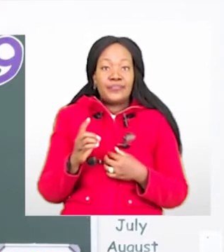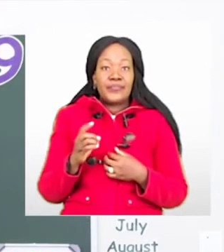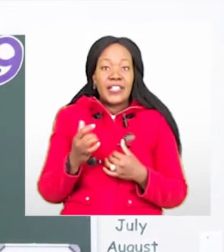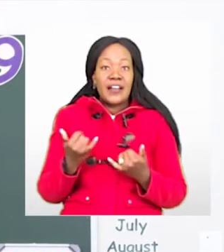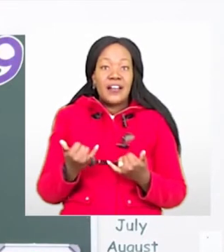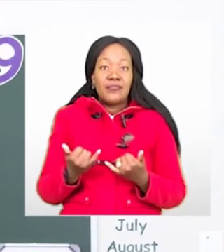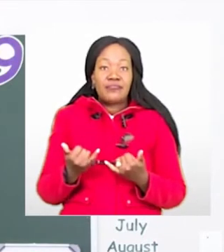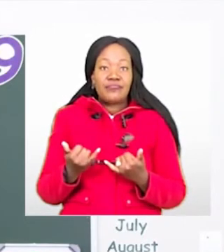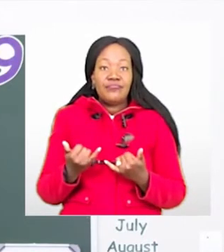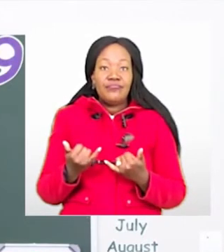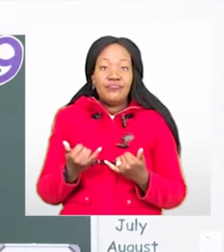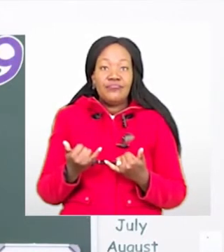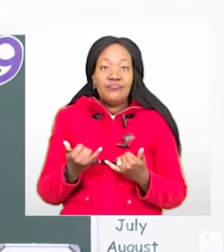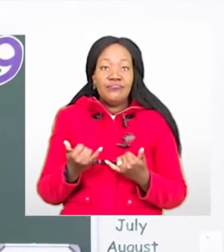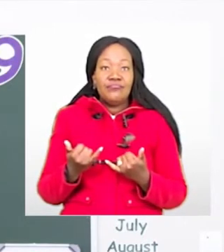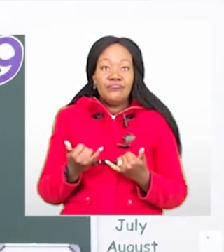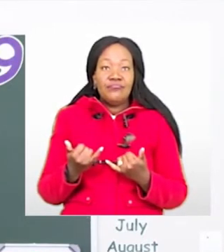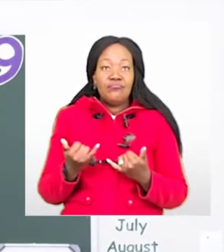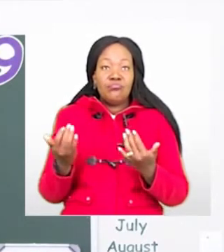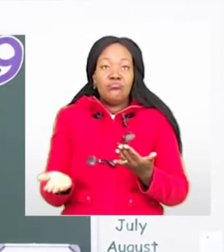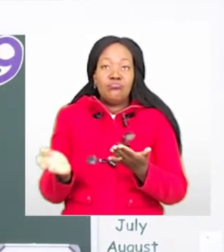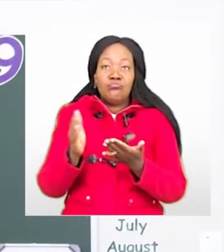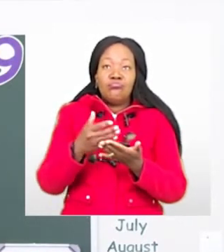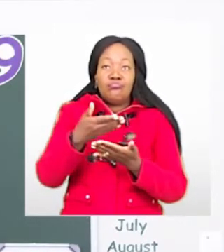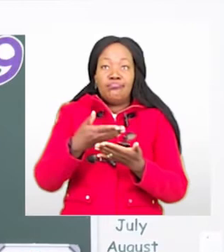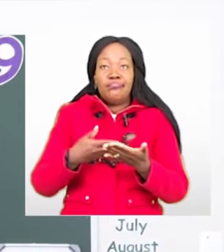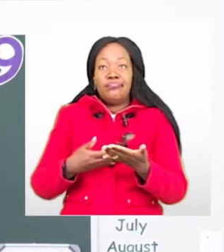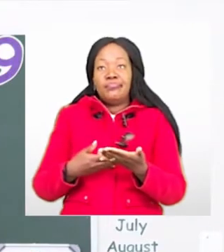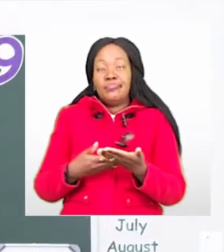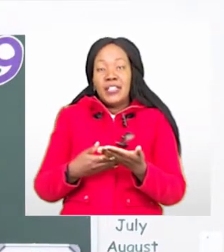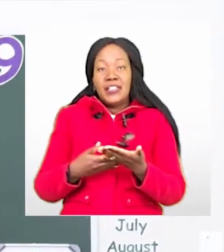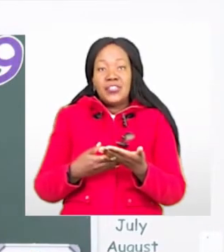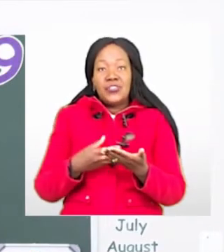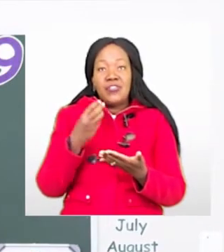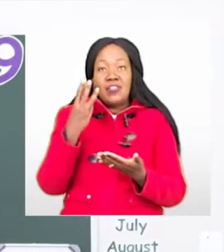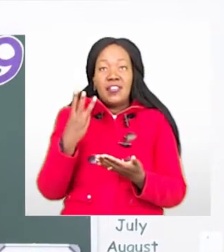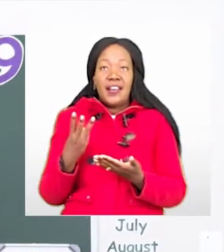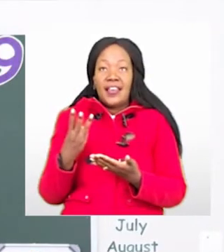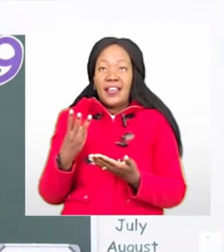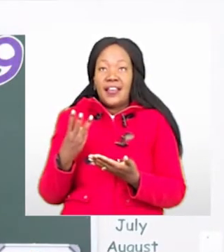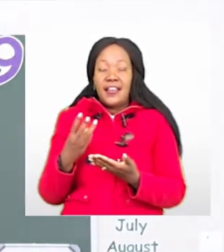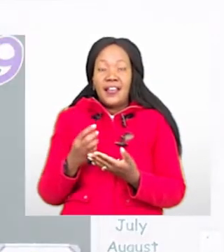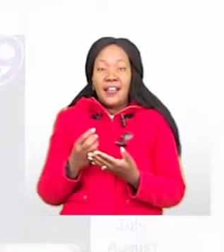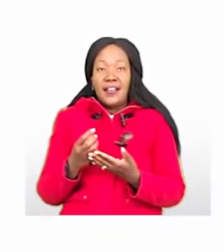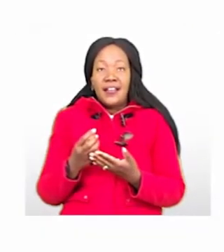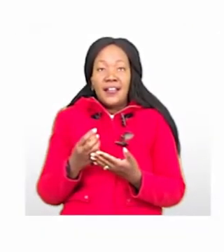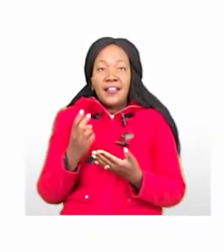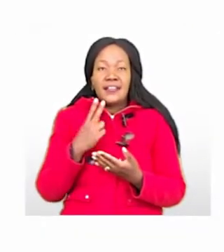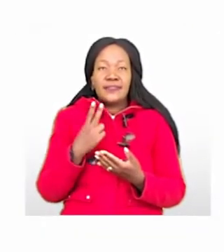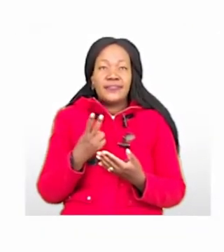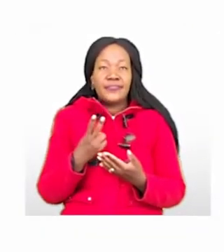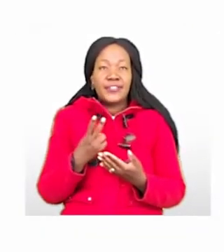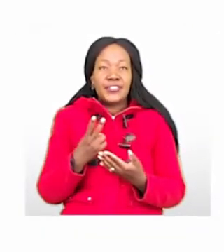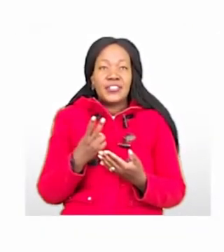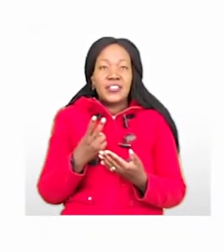Now, we are going to go back onto our booklet, page 3. Let's look at our